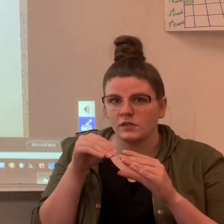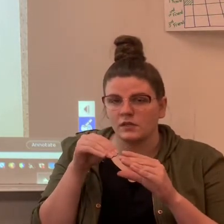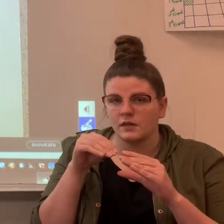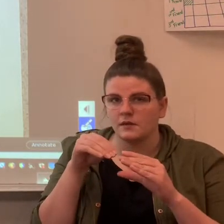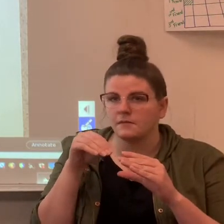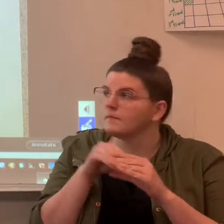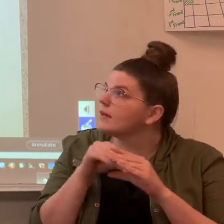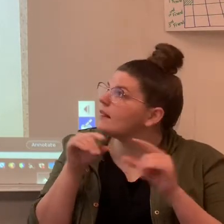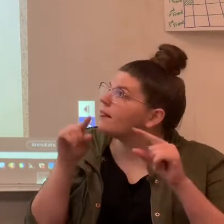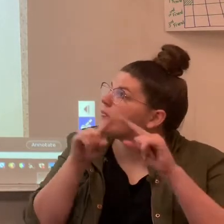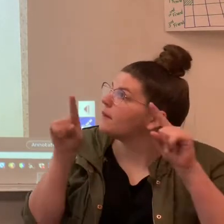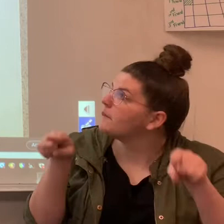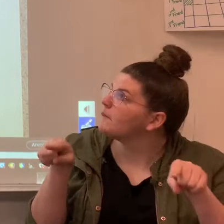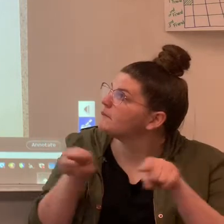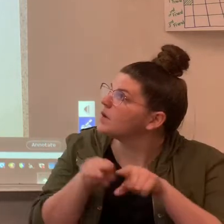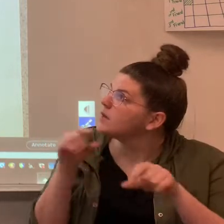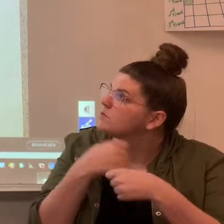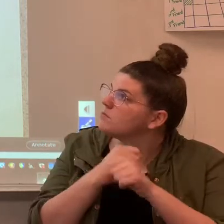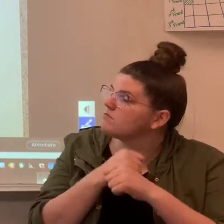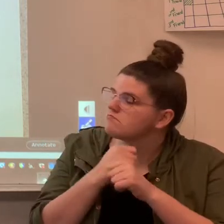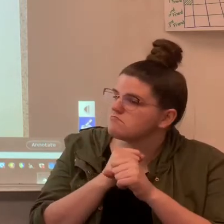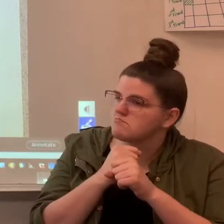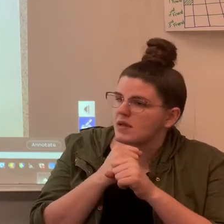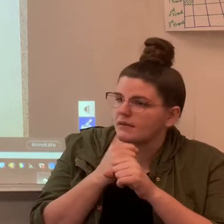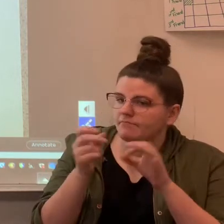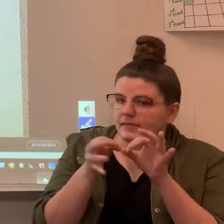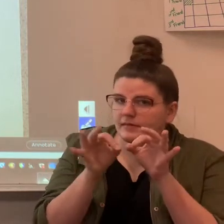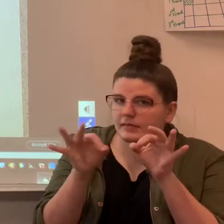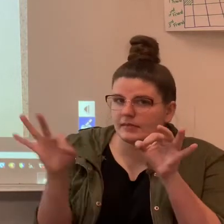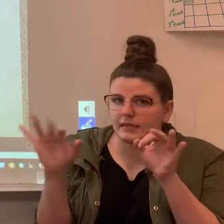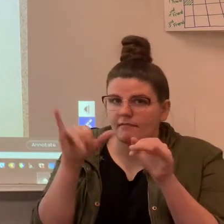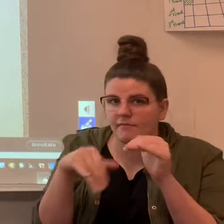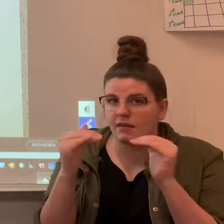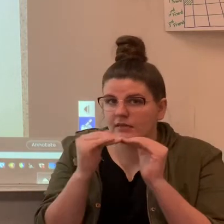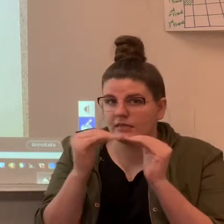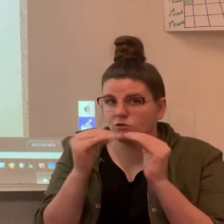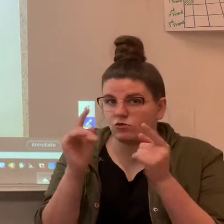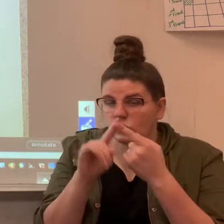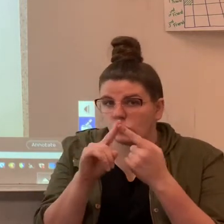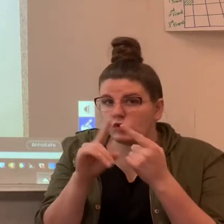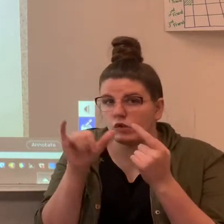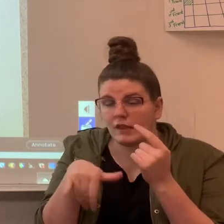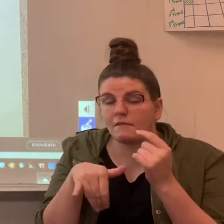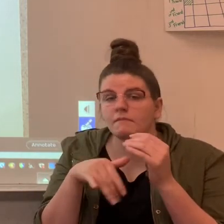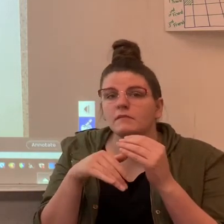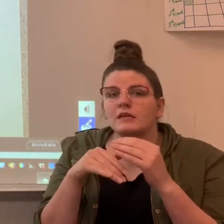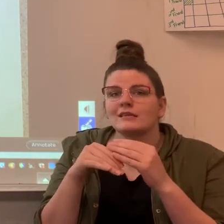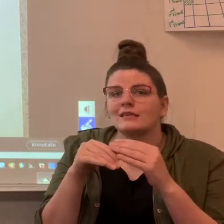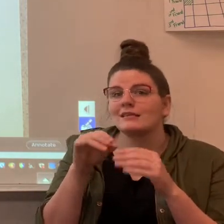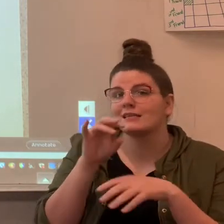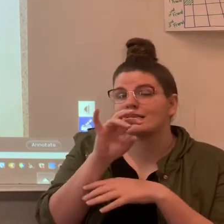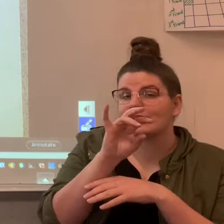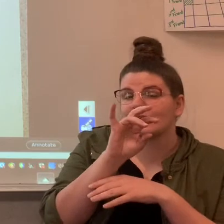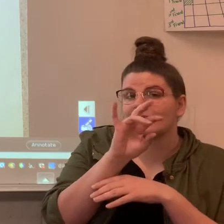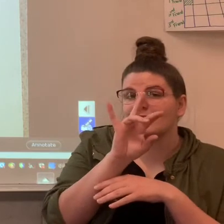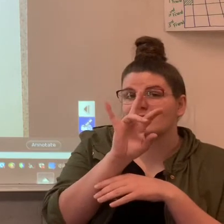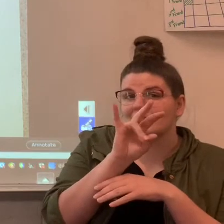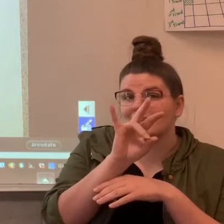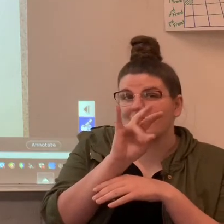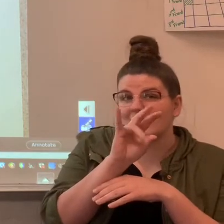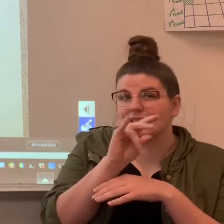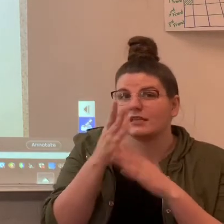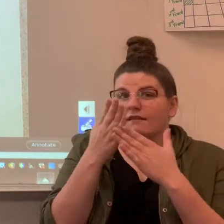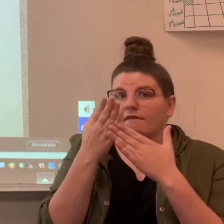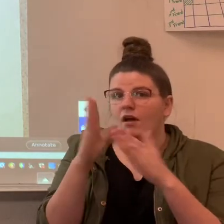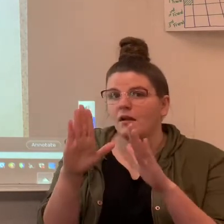expression that is equivalent to, once again, we just need to say this. It says 17, this line means divided by 19. So